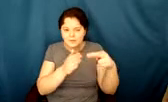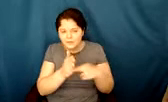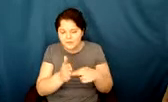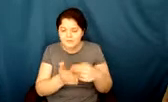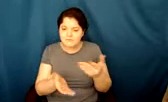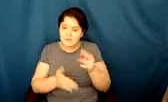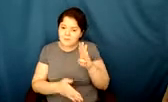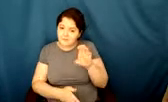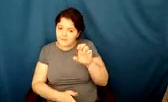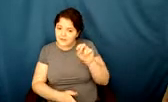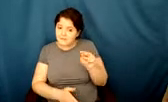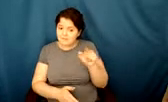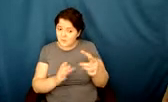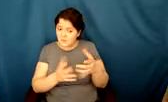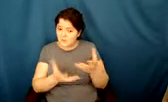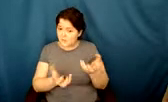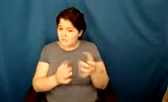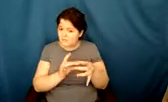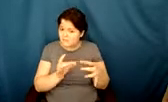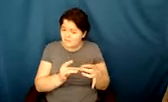we want to get more detail on that